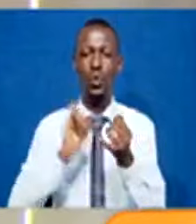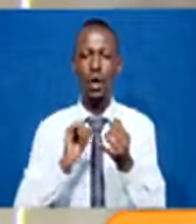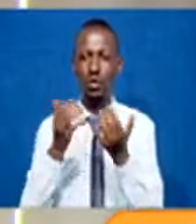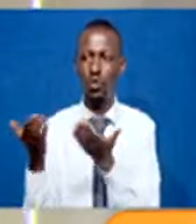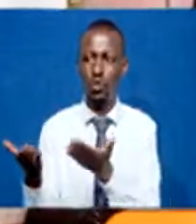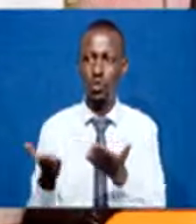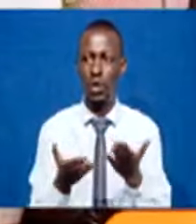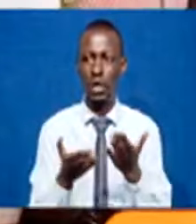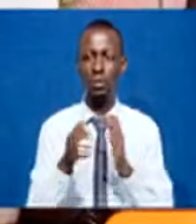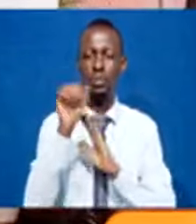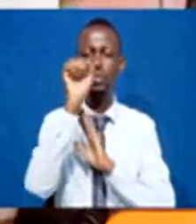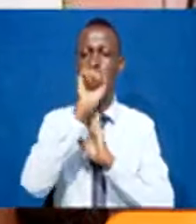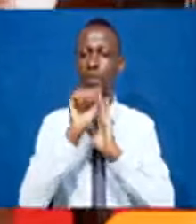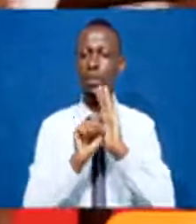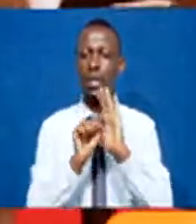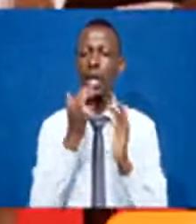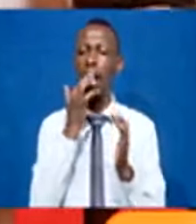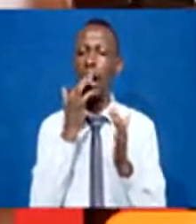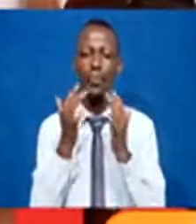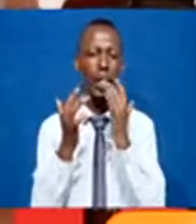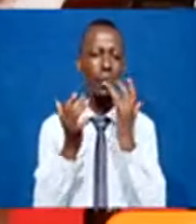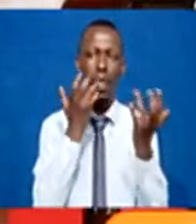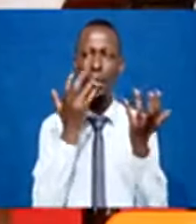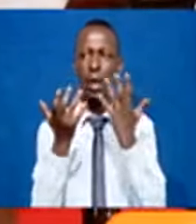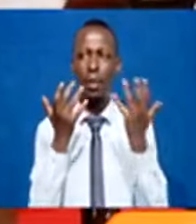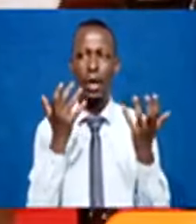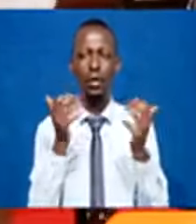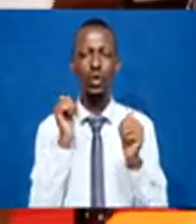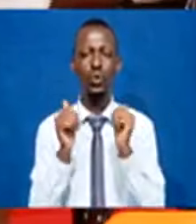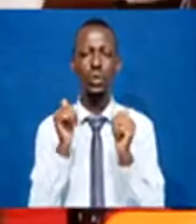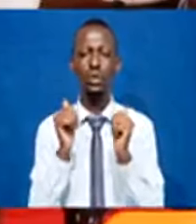a state banquet hosted by his host.